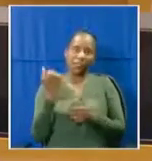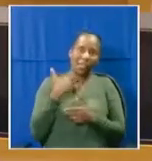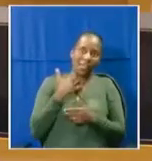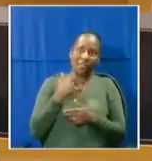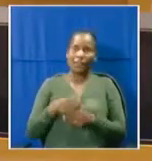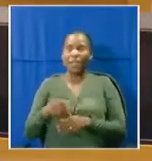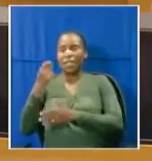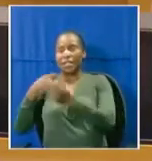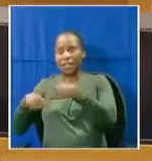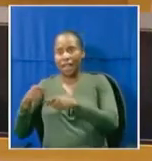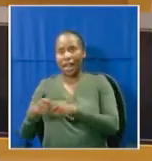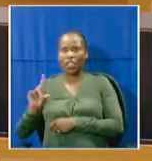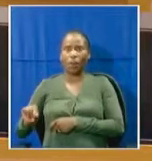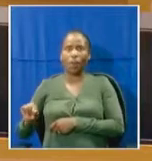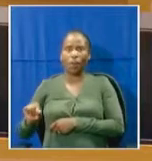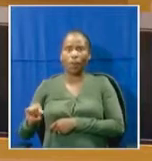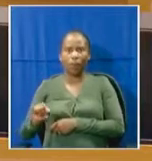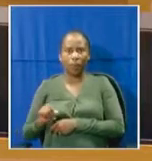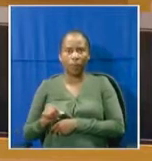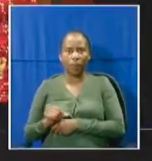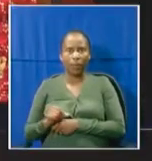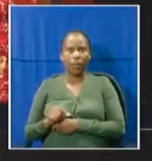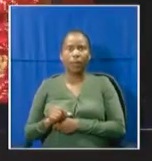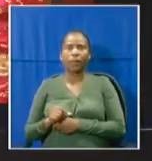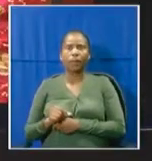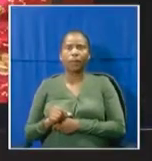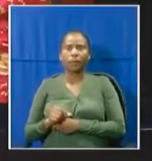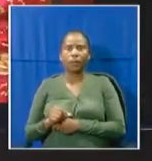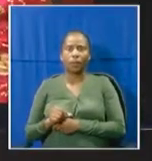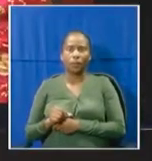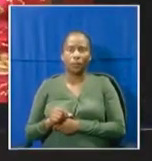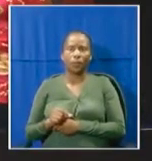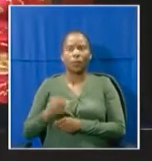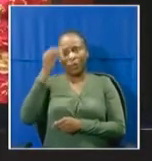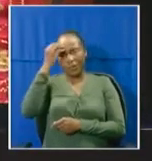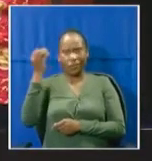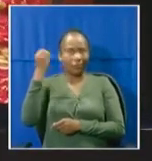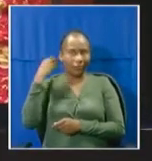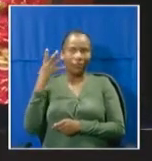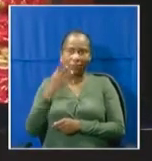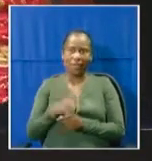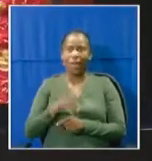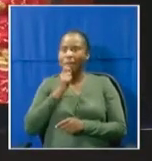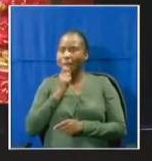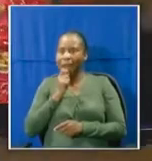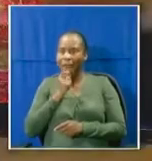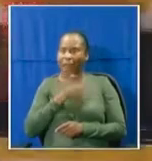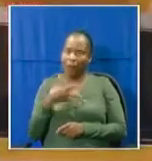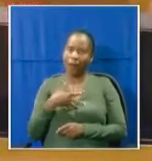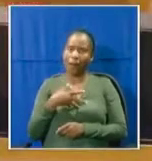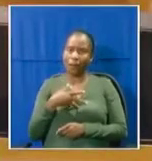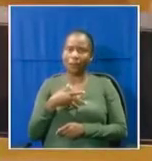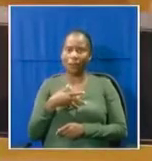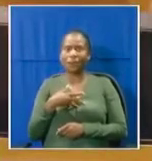they Ngiyaxolisa kubalekela imike ma. njengoba iseduze kangaka kwami. Ayizwa manje iyazwakala manje.